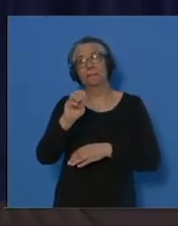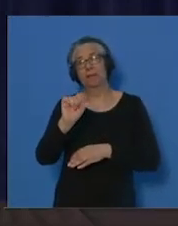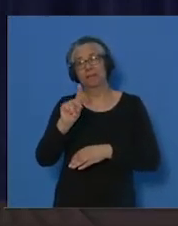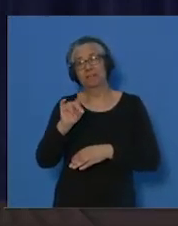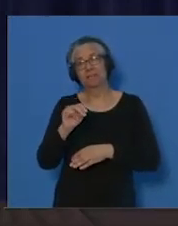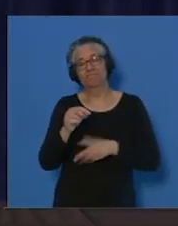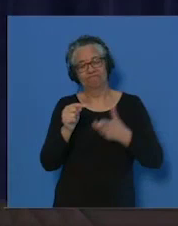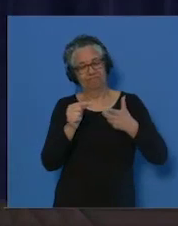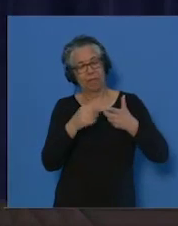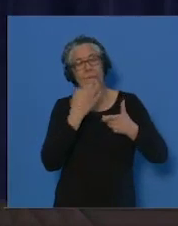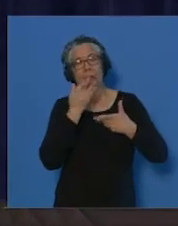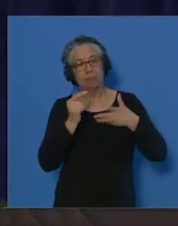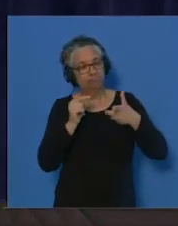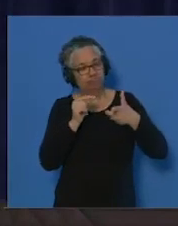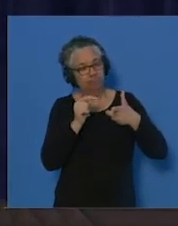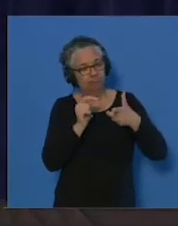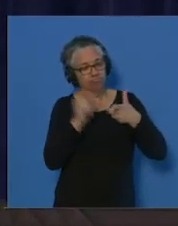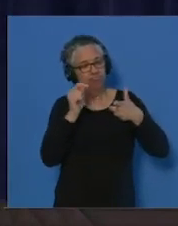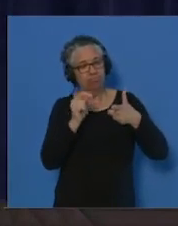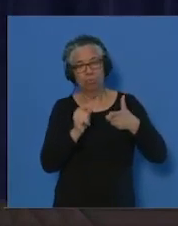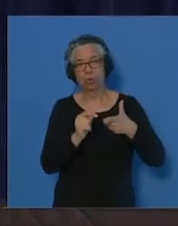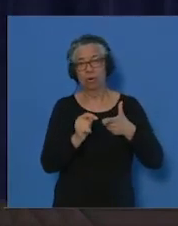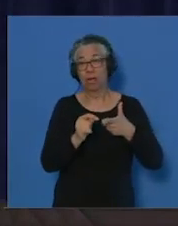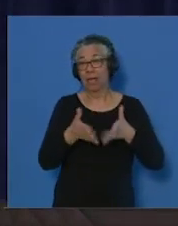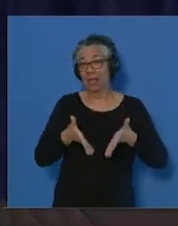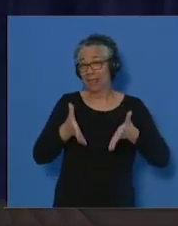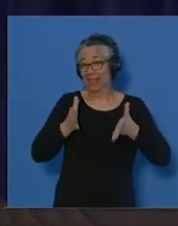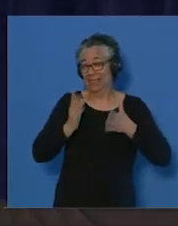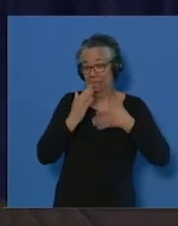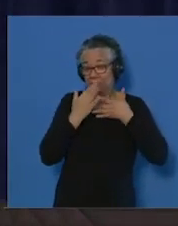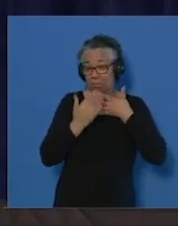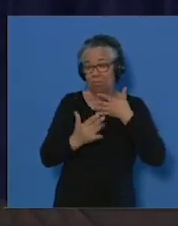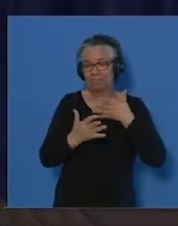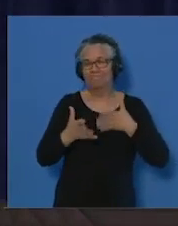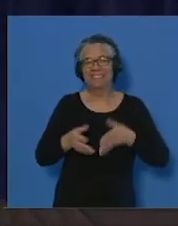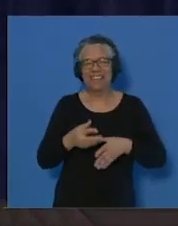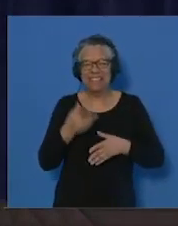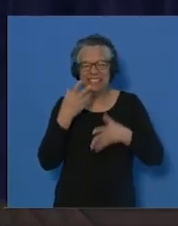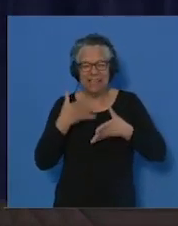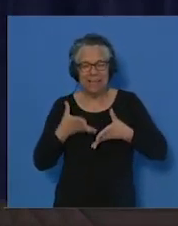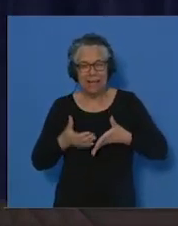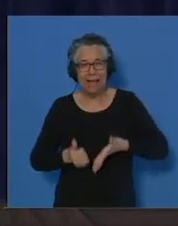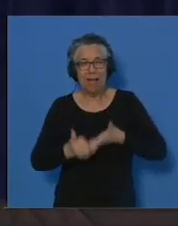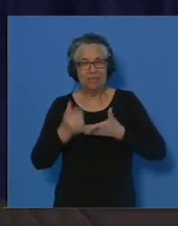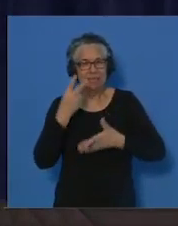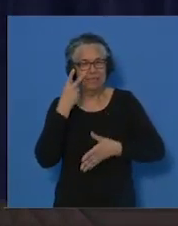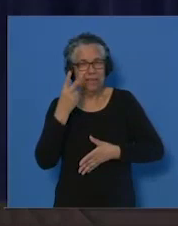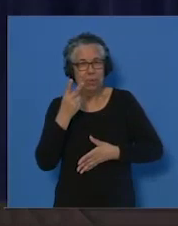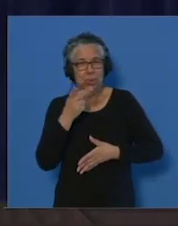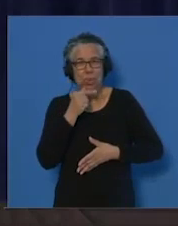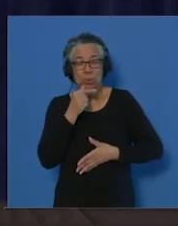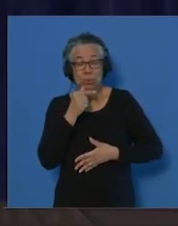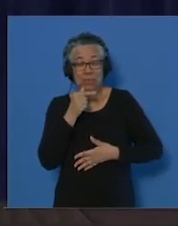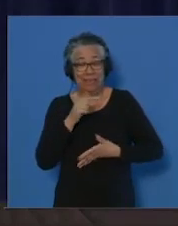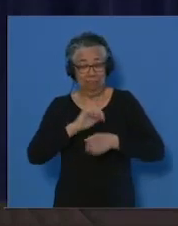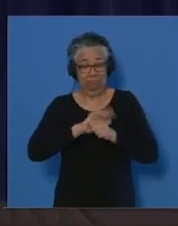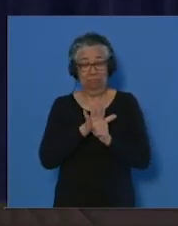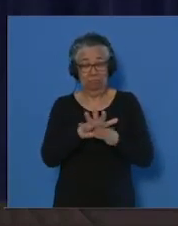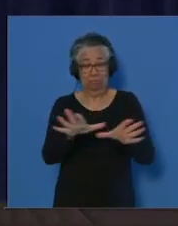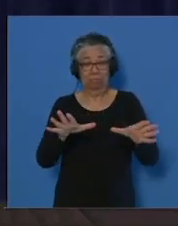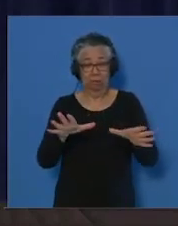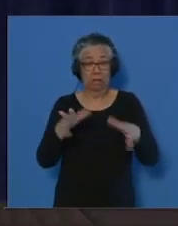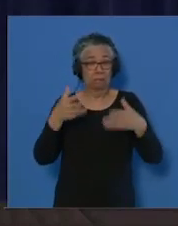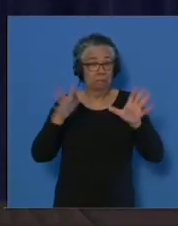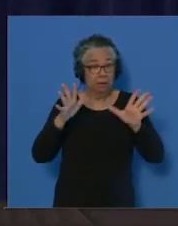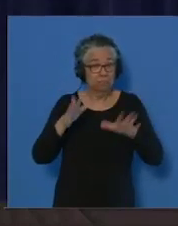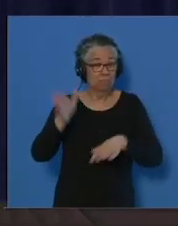blood sample. This enables the detection of individuals who have had COVID-19 in the past and who may